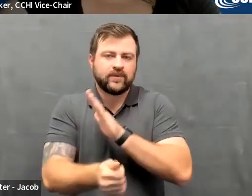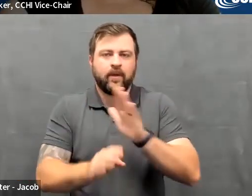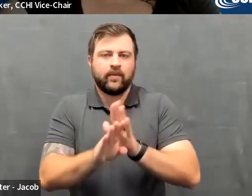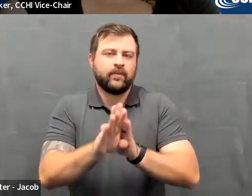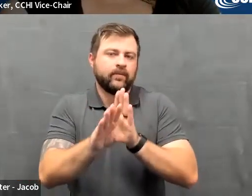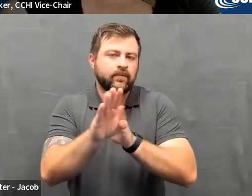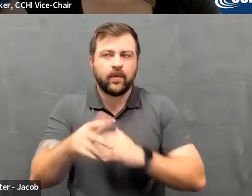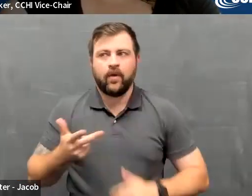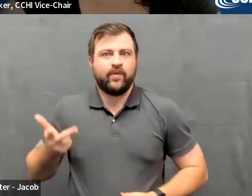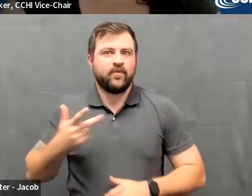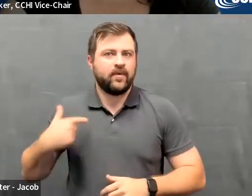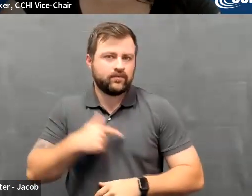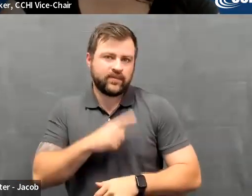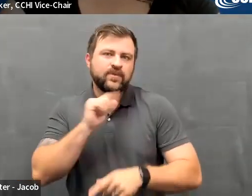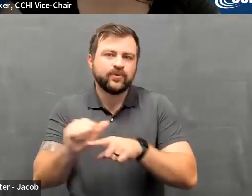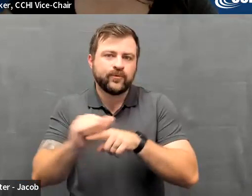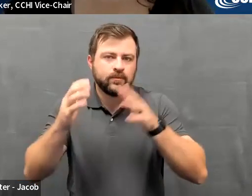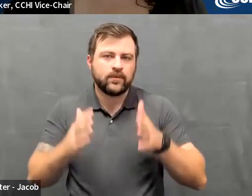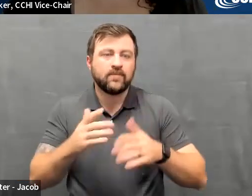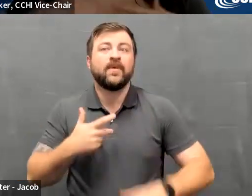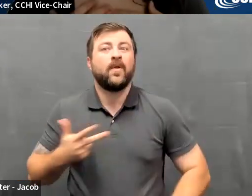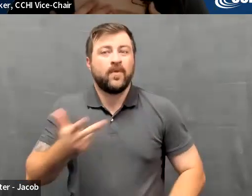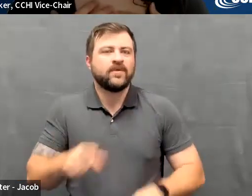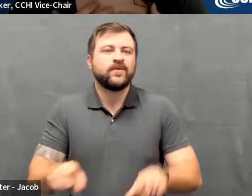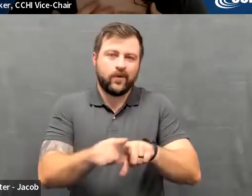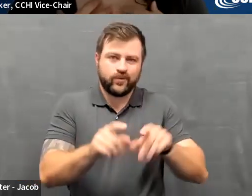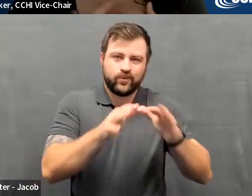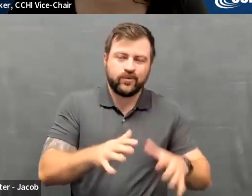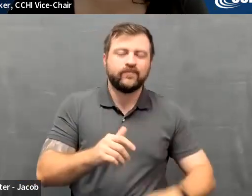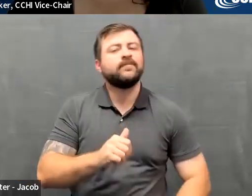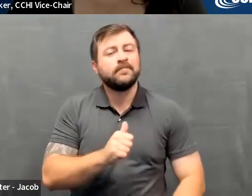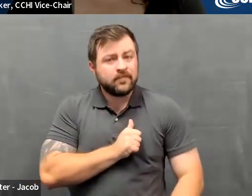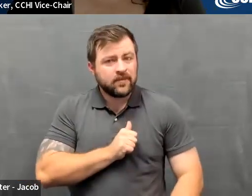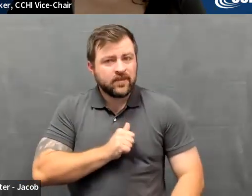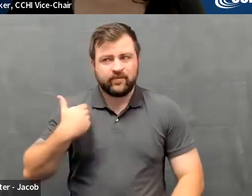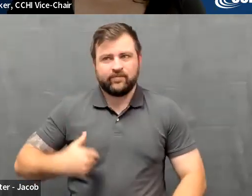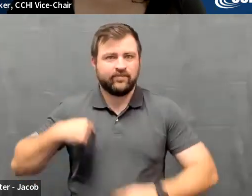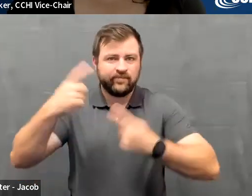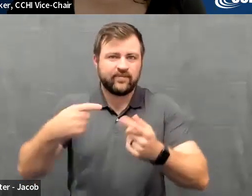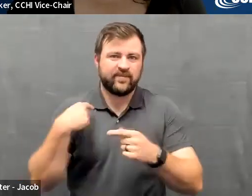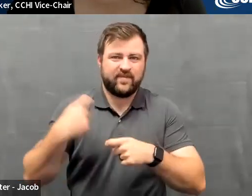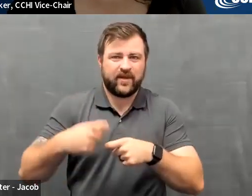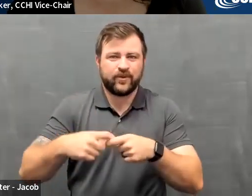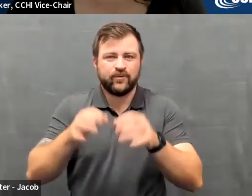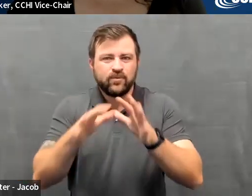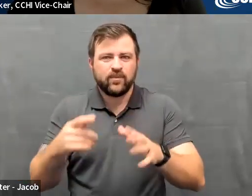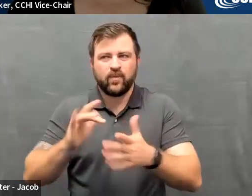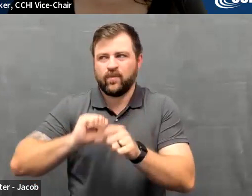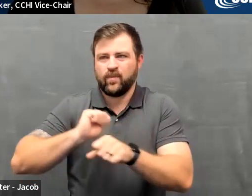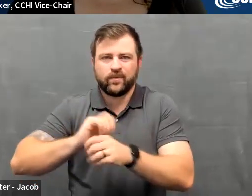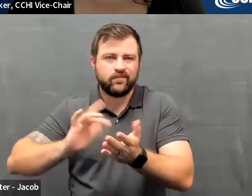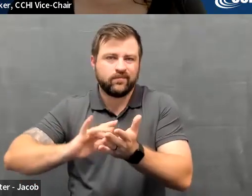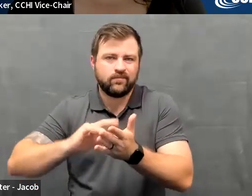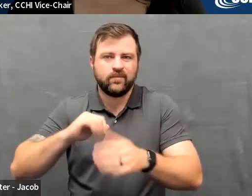three of us are trainers, but all three of us are also interpreters. Myself, I've been a Spanish interpreter working in the medical setting